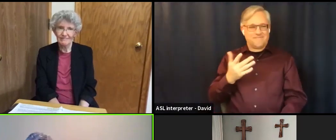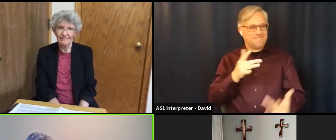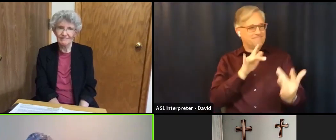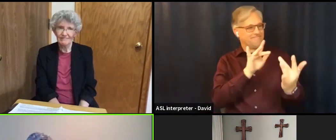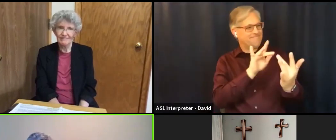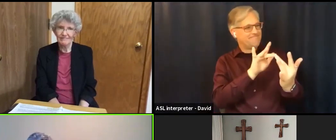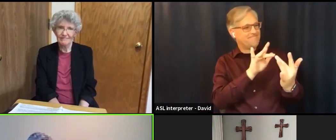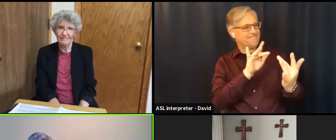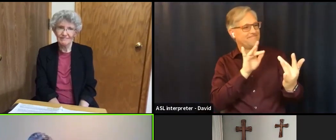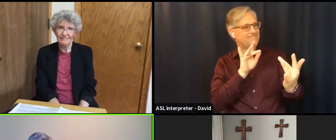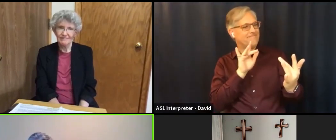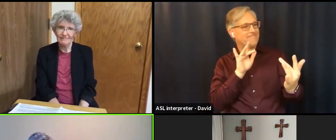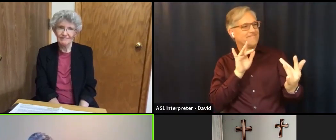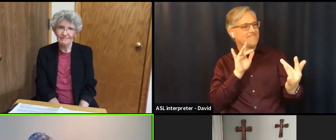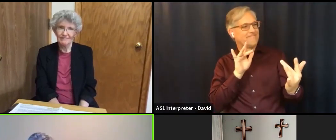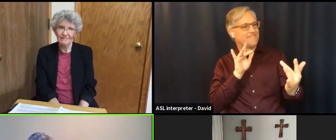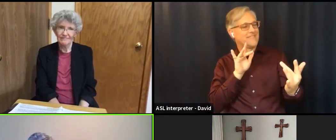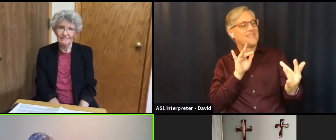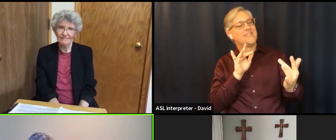easier.